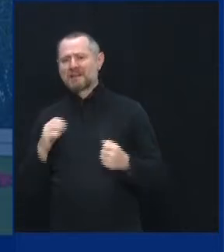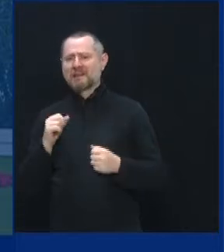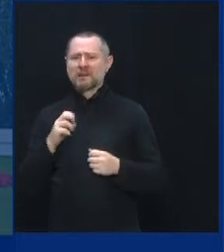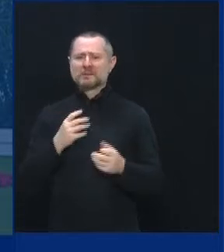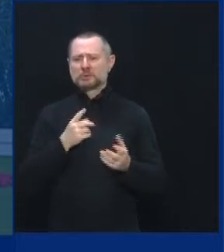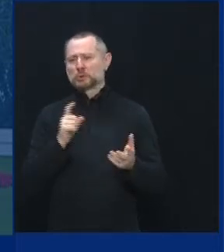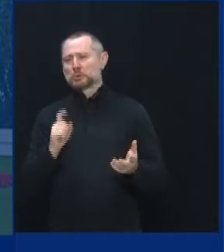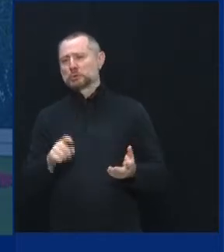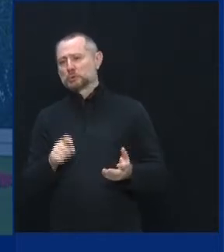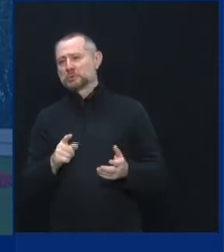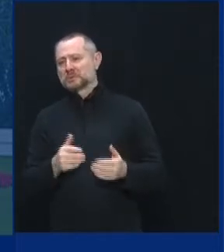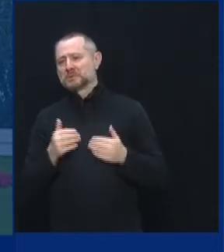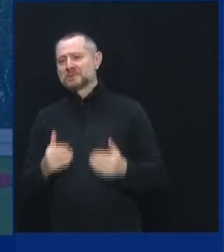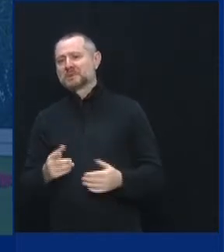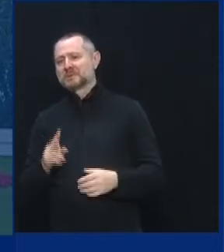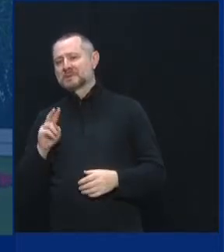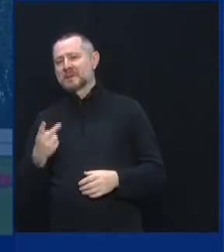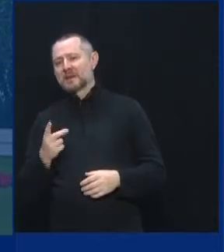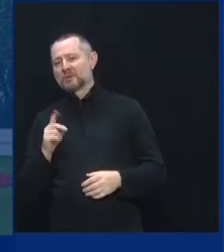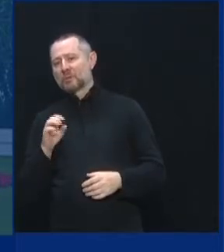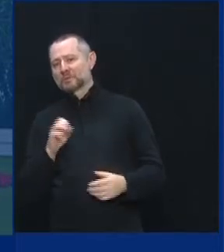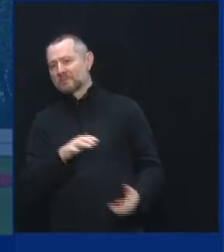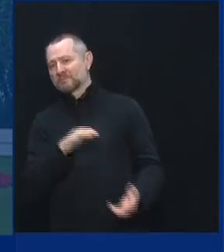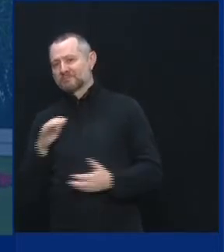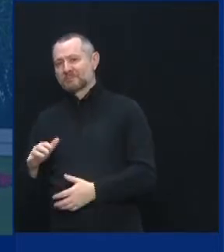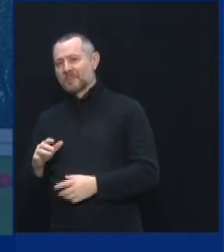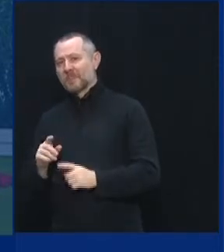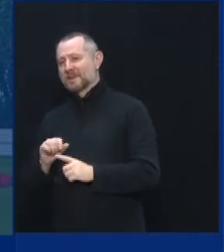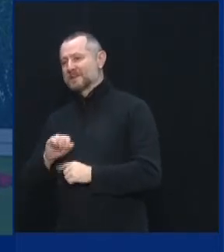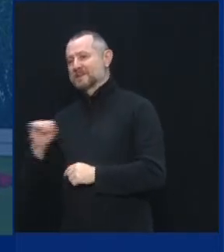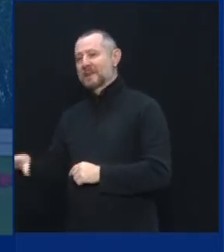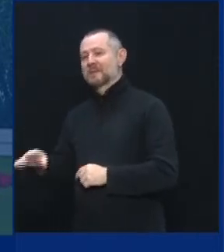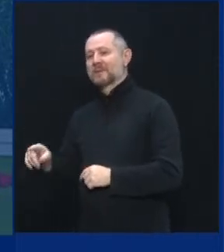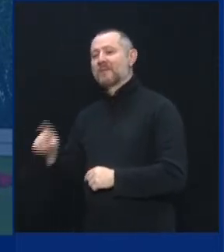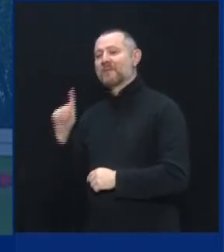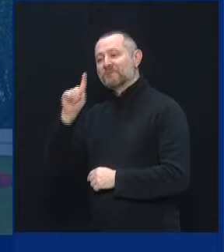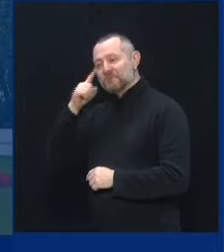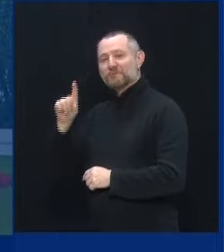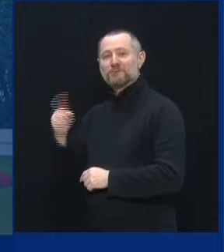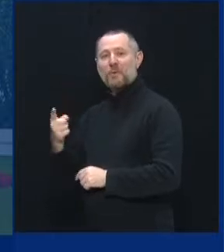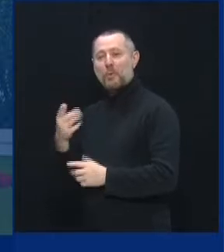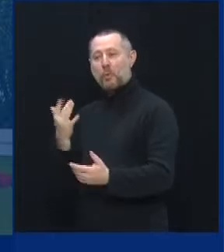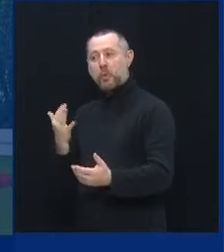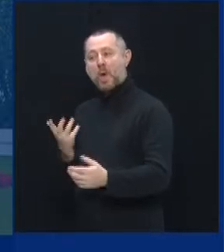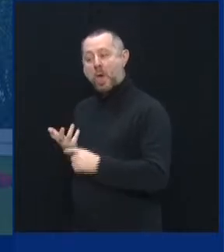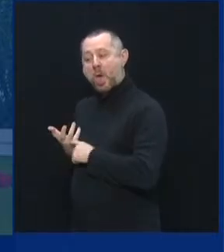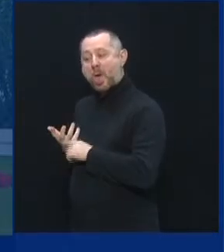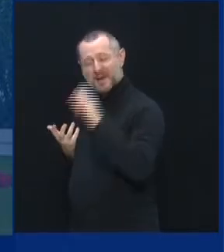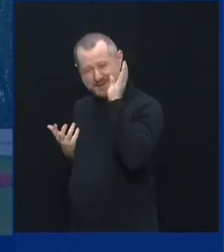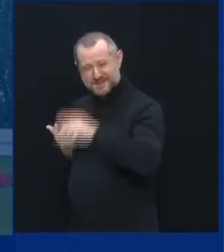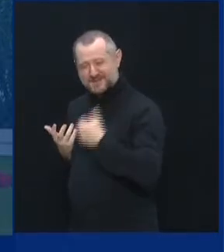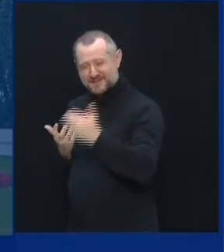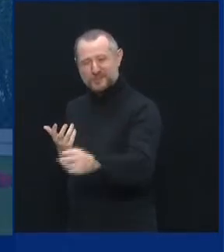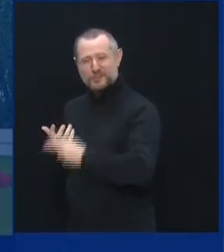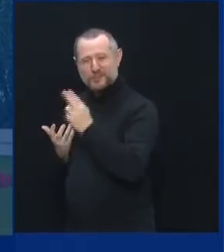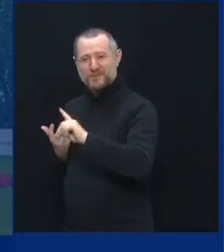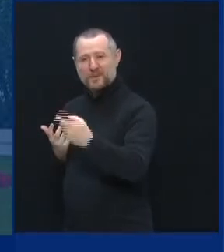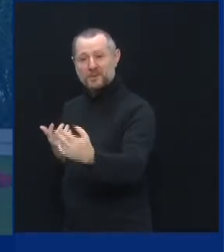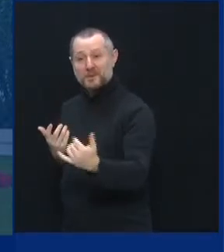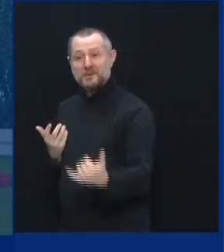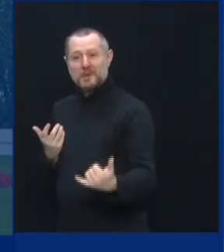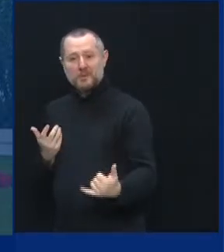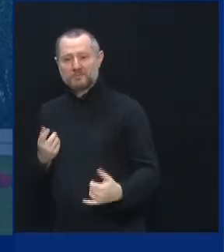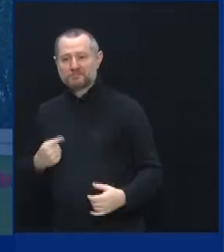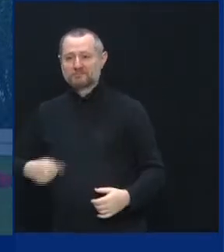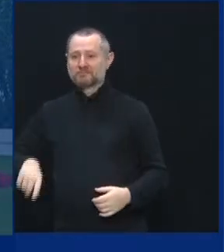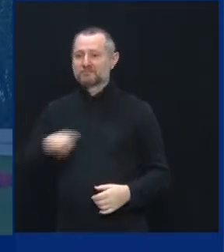second dose as a first dose. In other words, we have about 300,000 second doses this